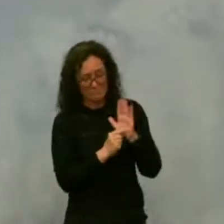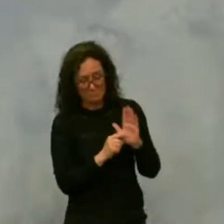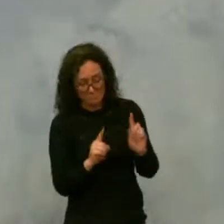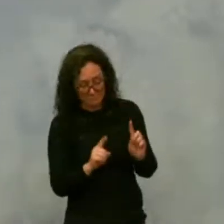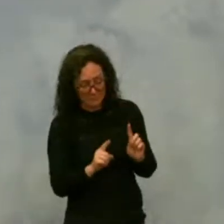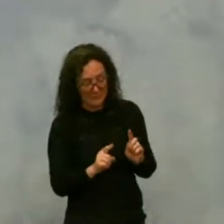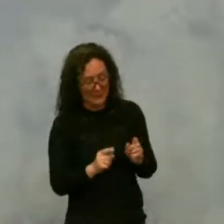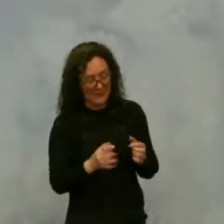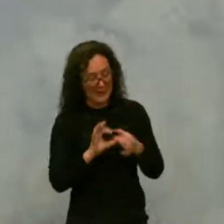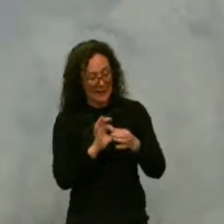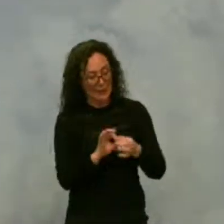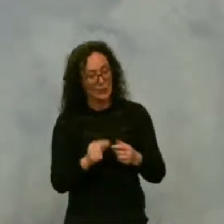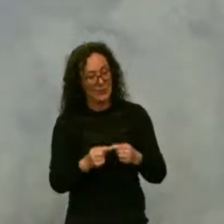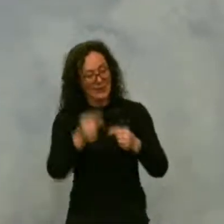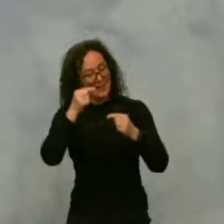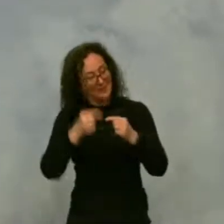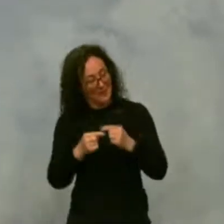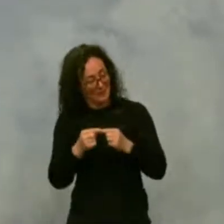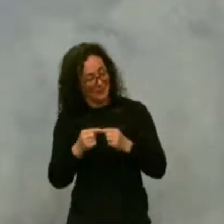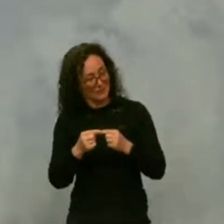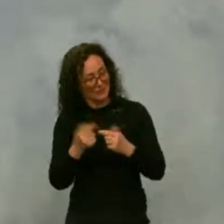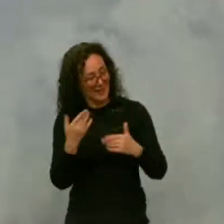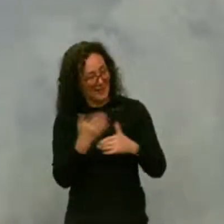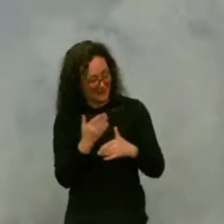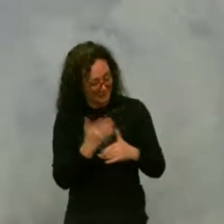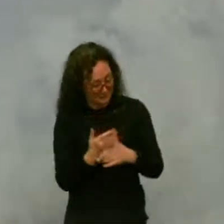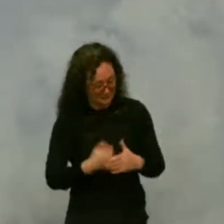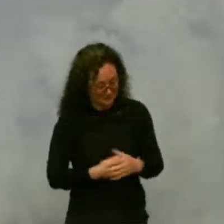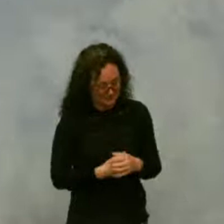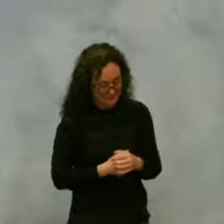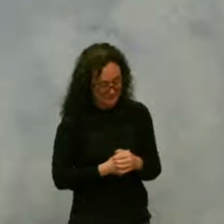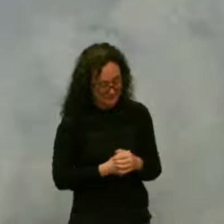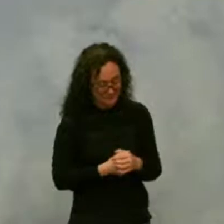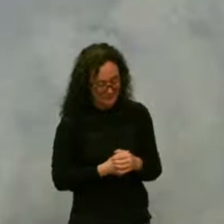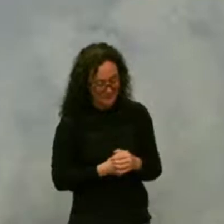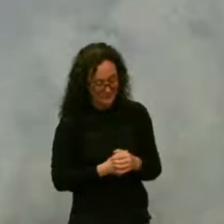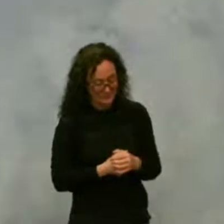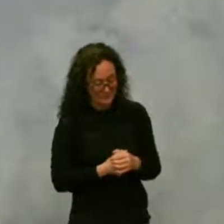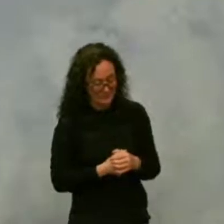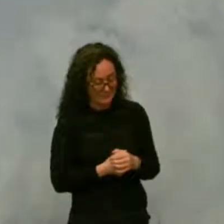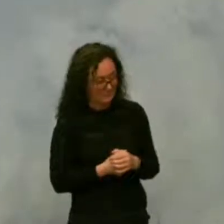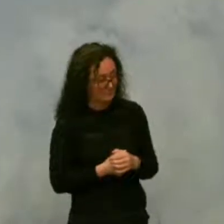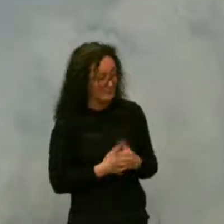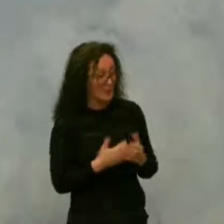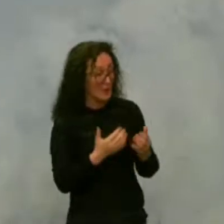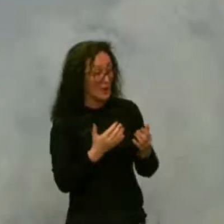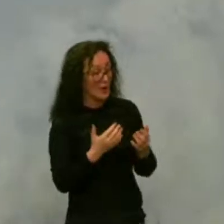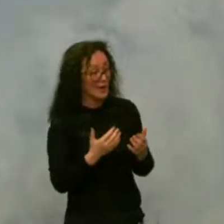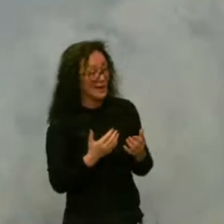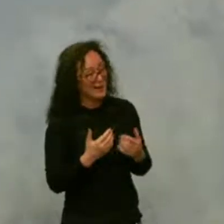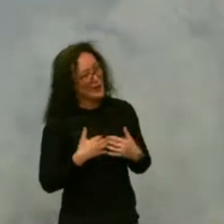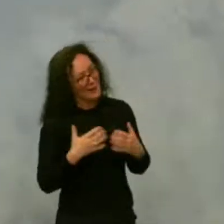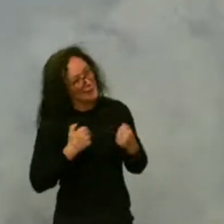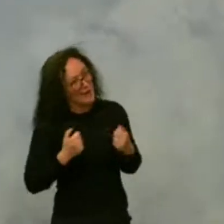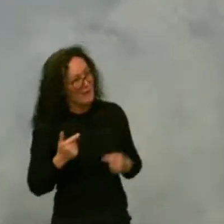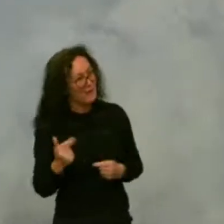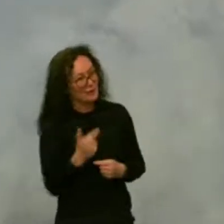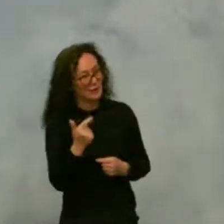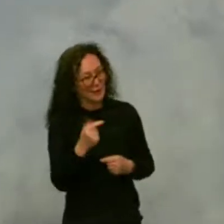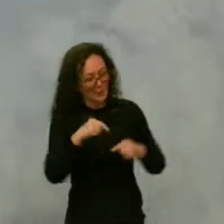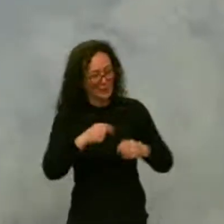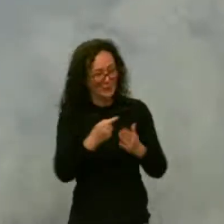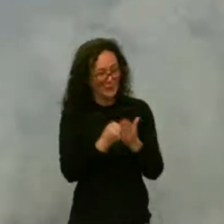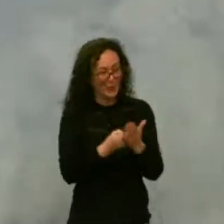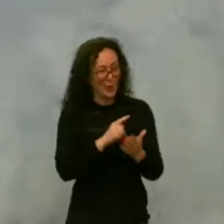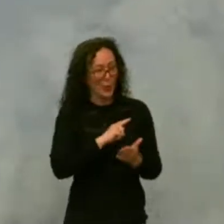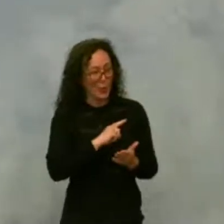last year's activity around Treasury Management. Now, we have a bit of a journey to go on in this report because we are